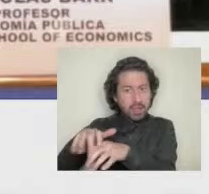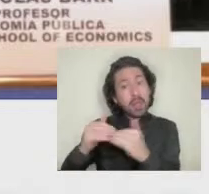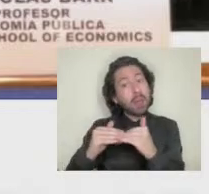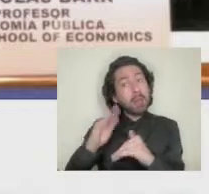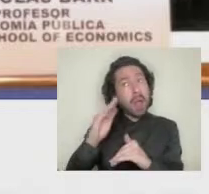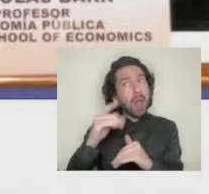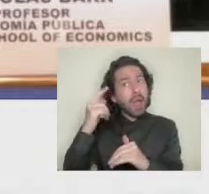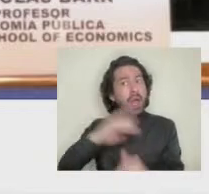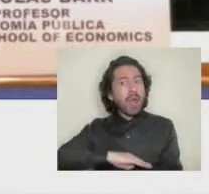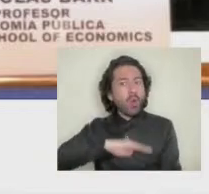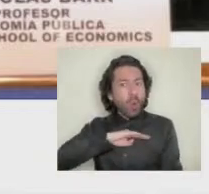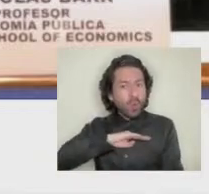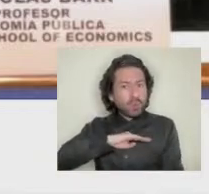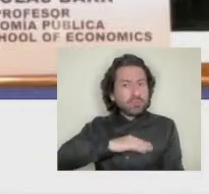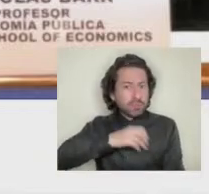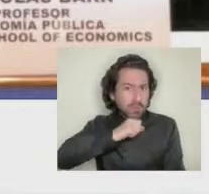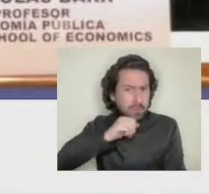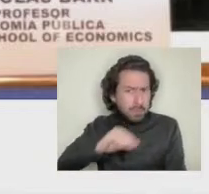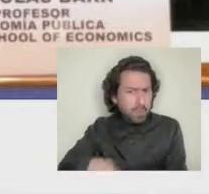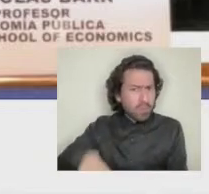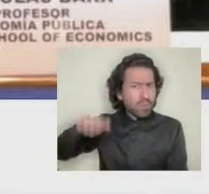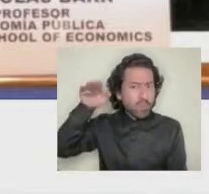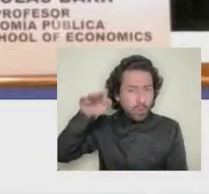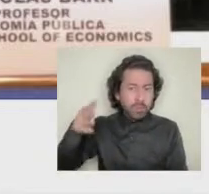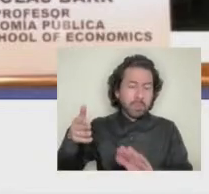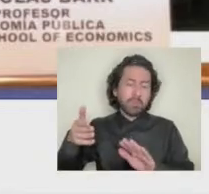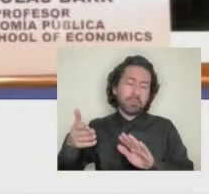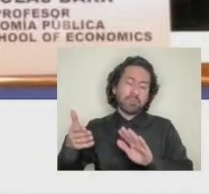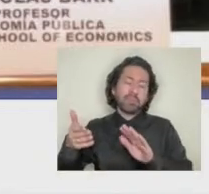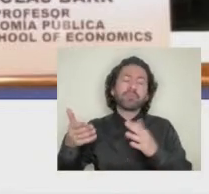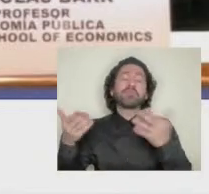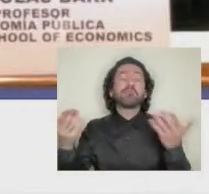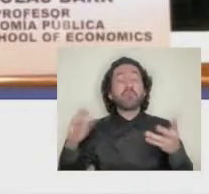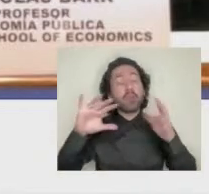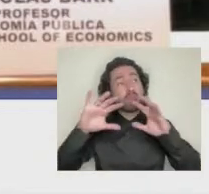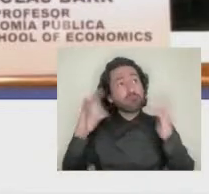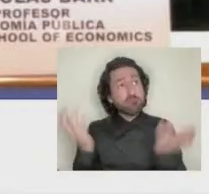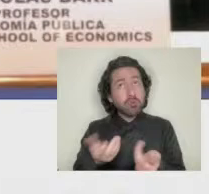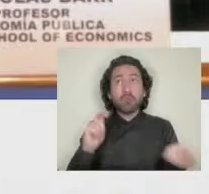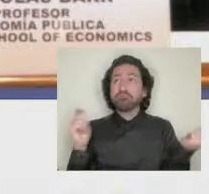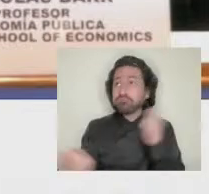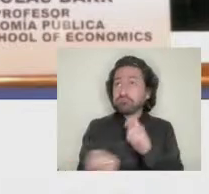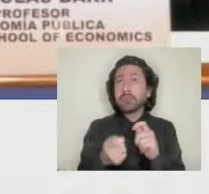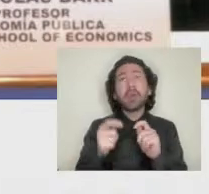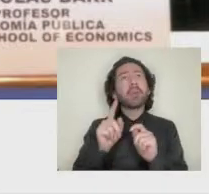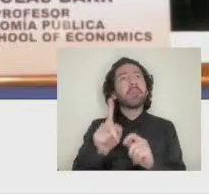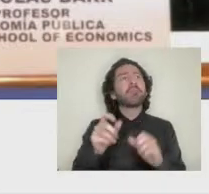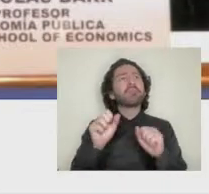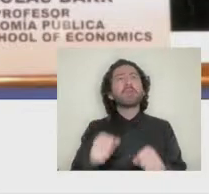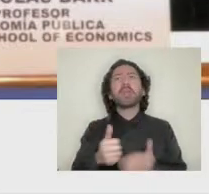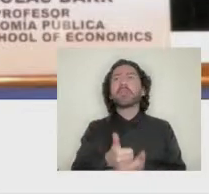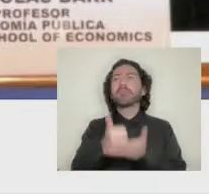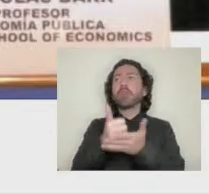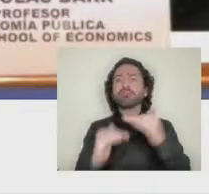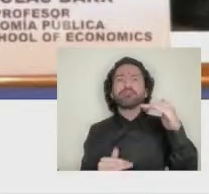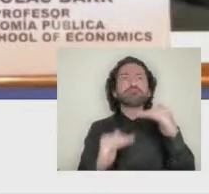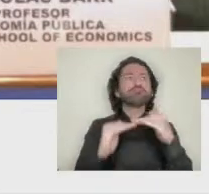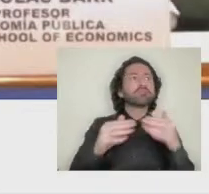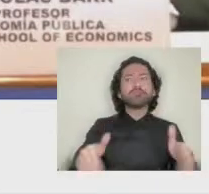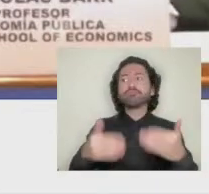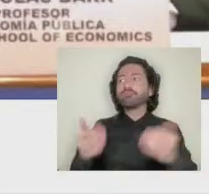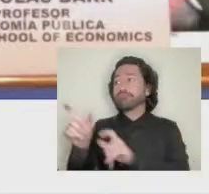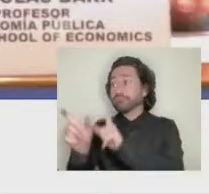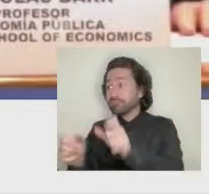still a great deal that can and should be done to reduce inequality by helping low-income workers. Thank you very much.